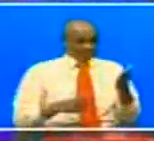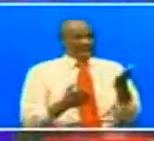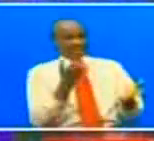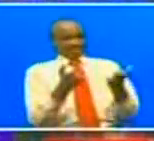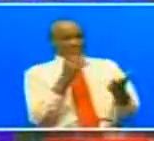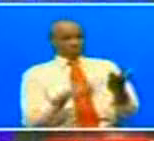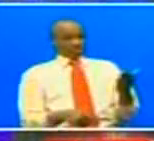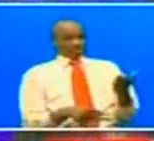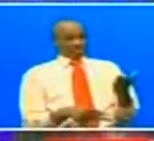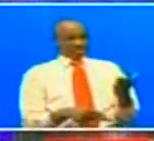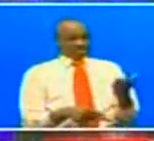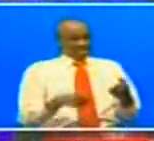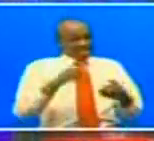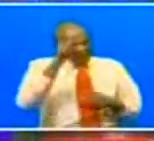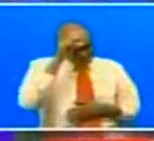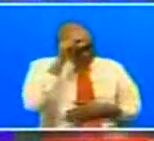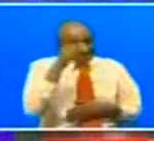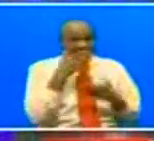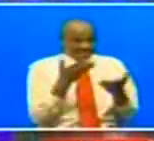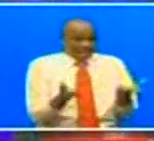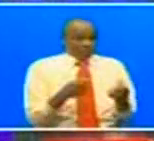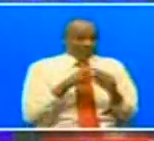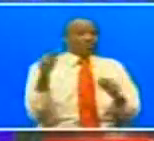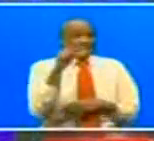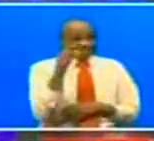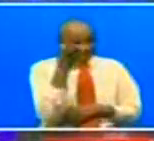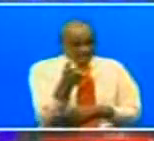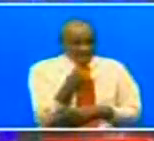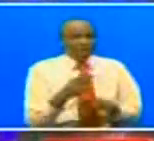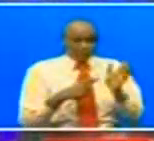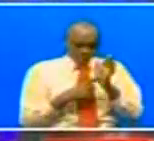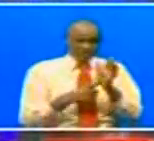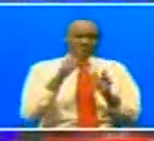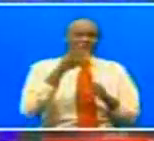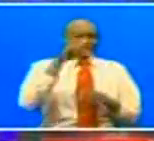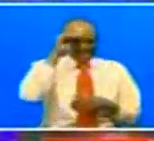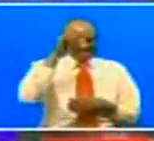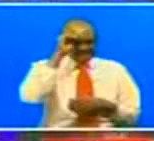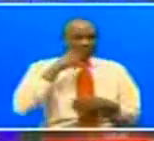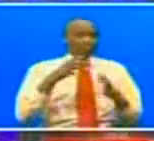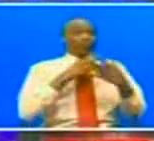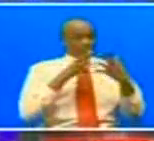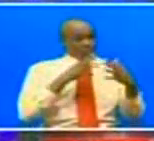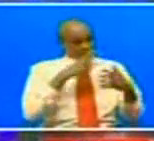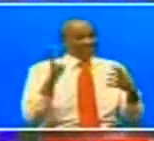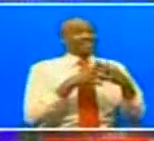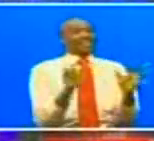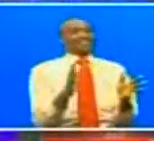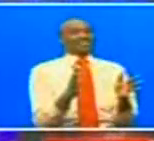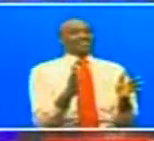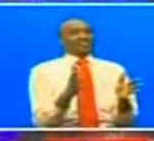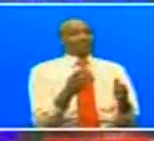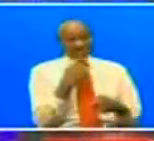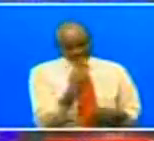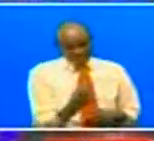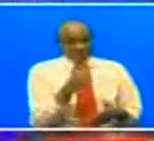that the way the government responded to the Garissa attack showed that a lot of the lessons from the Westgate atrocity have been learned. And I see